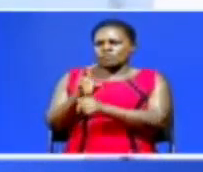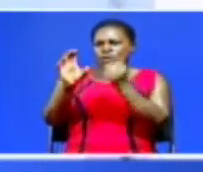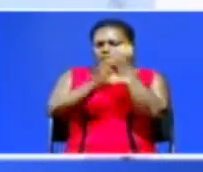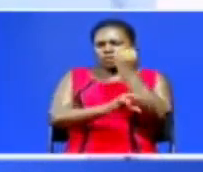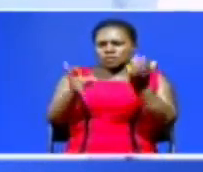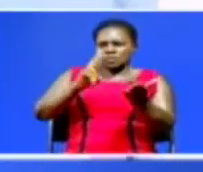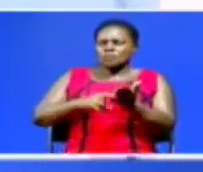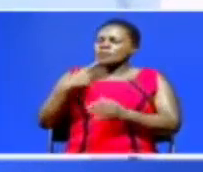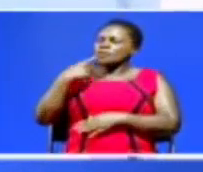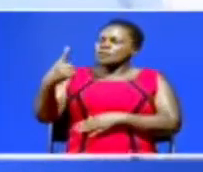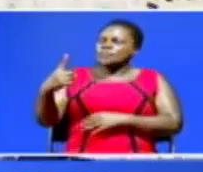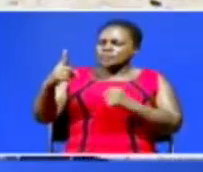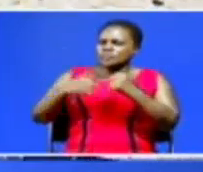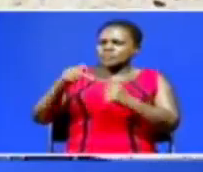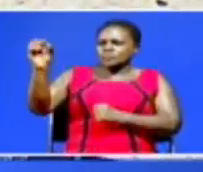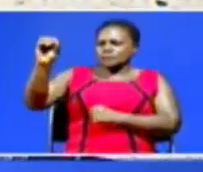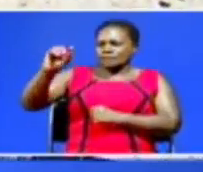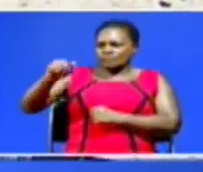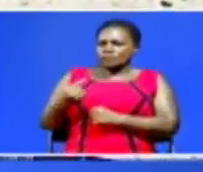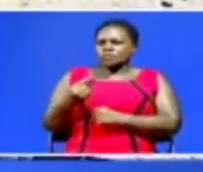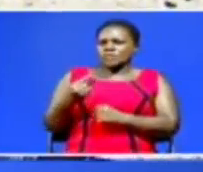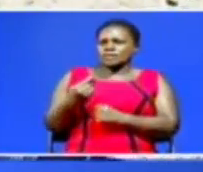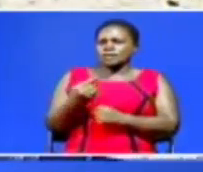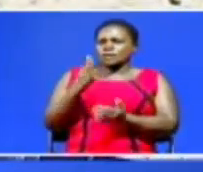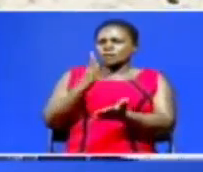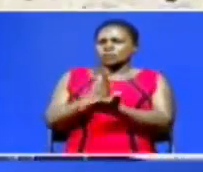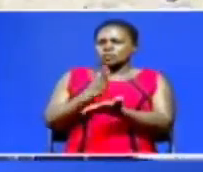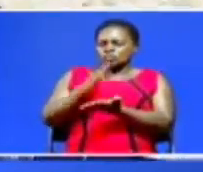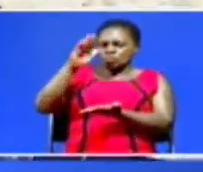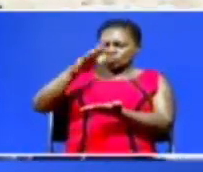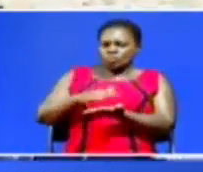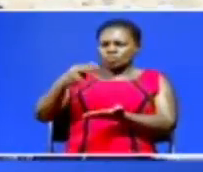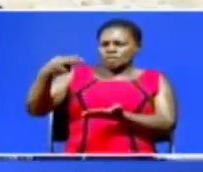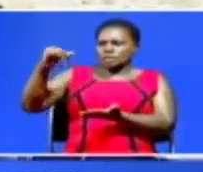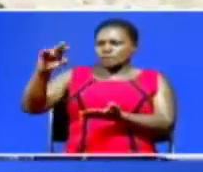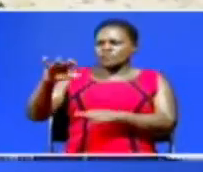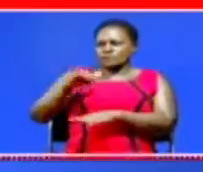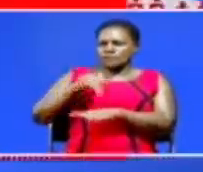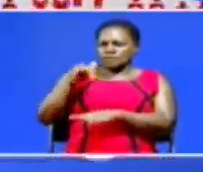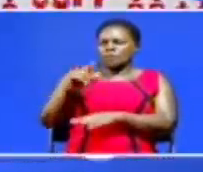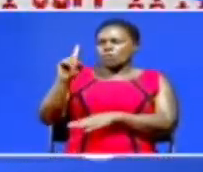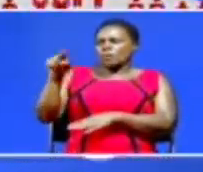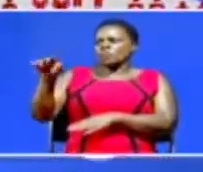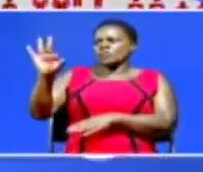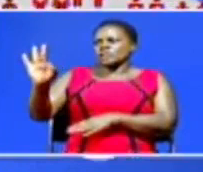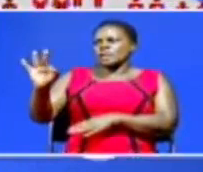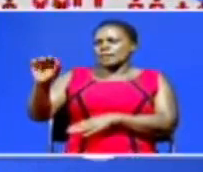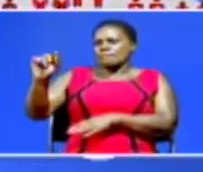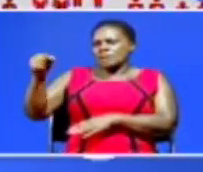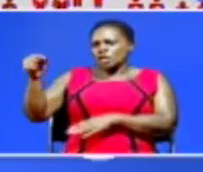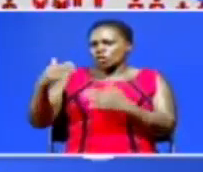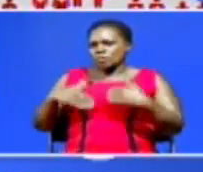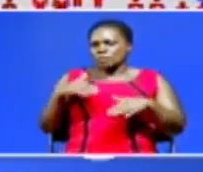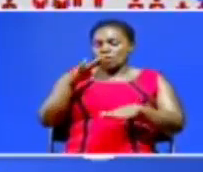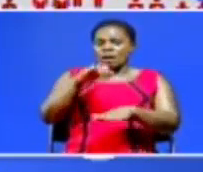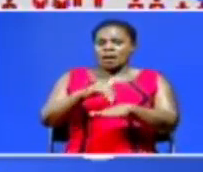country recorded 106,000 new infections. Despite the decrease in new HIV infections, 1.3 million Kenyan adults